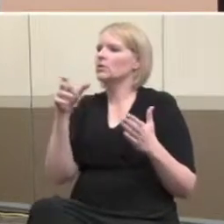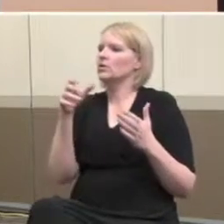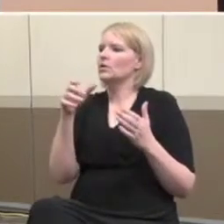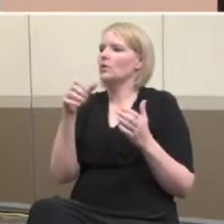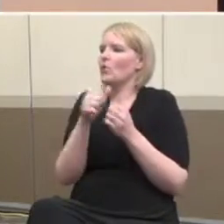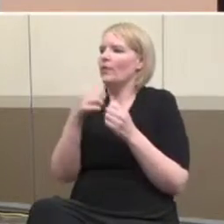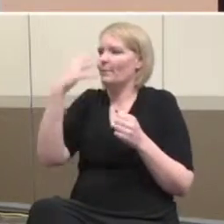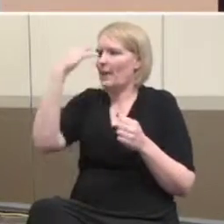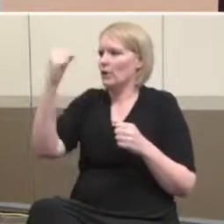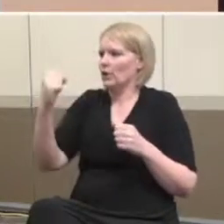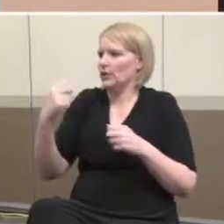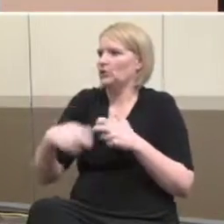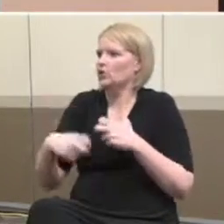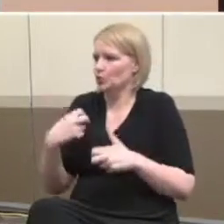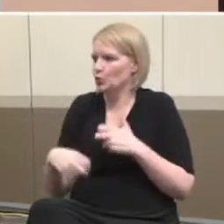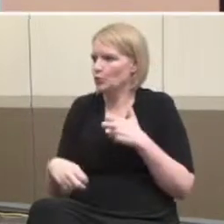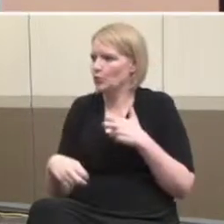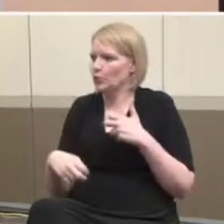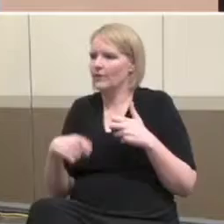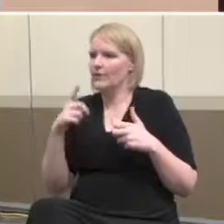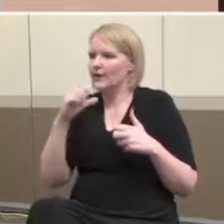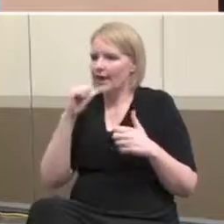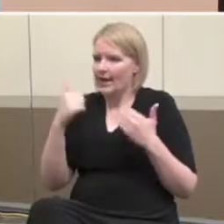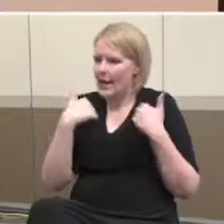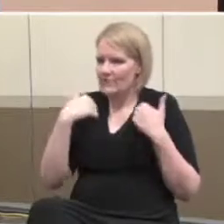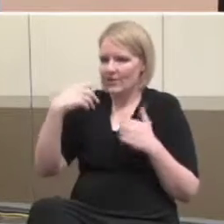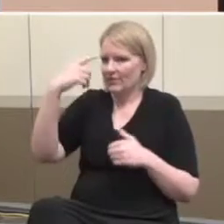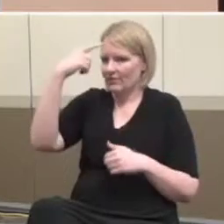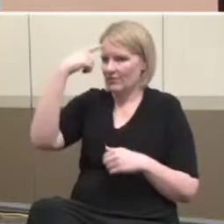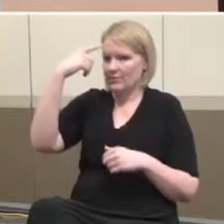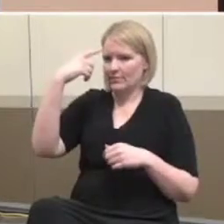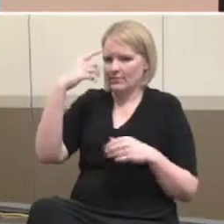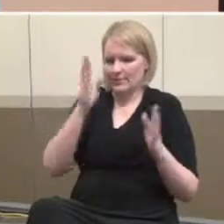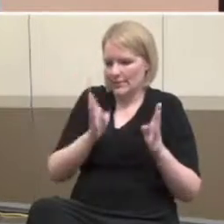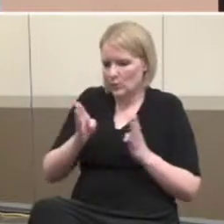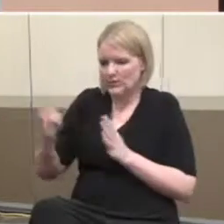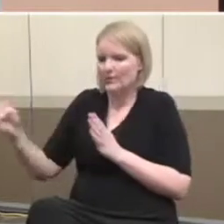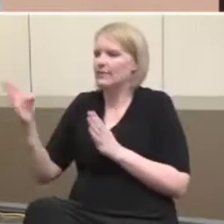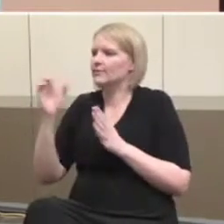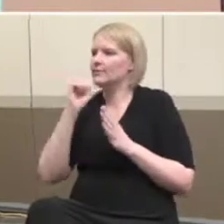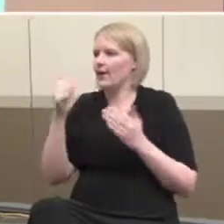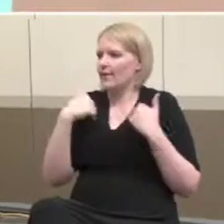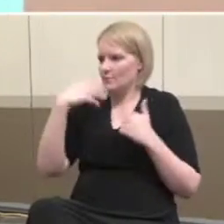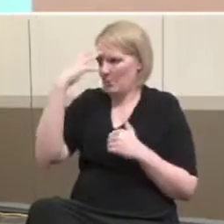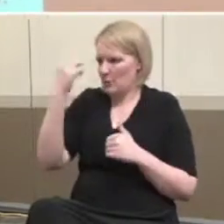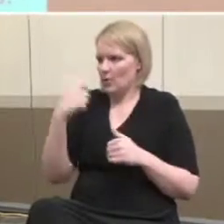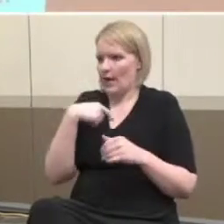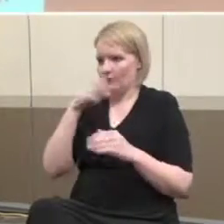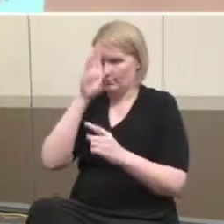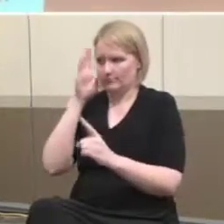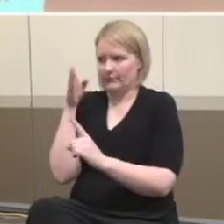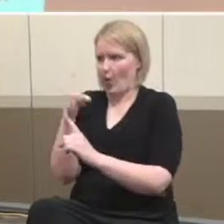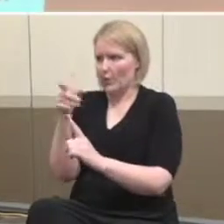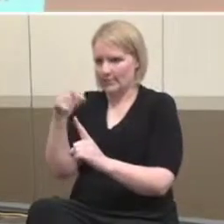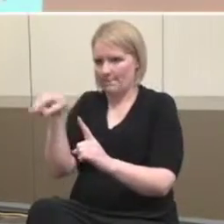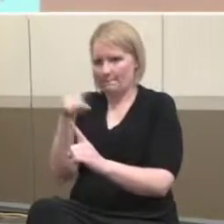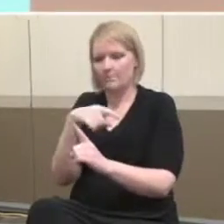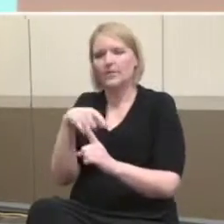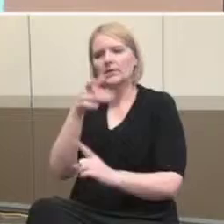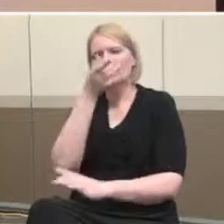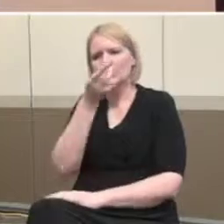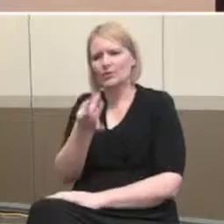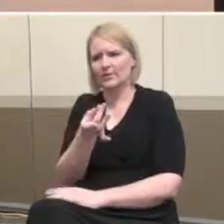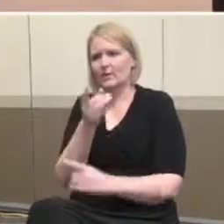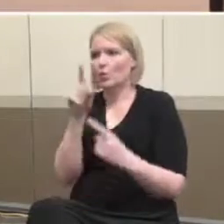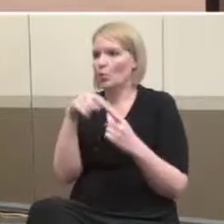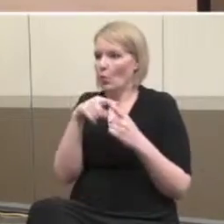this memory issue. They didn't have the memory span or sequence that they should have had for their age. Those were the ones I targeted. Interestingly enough, of